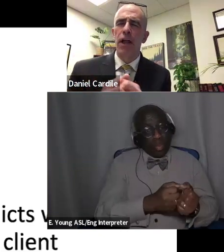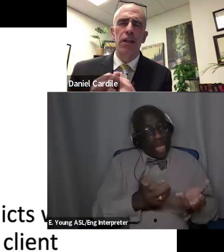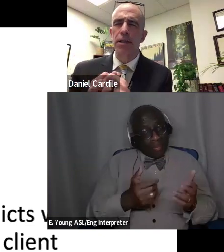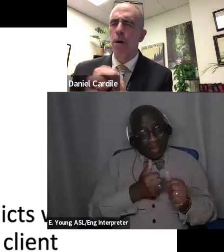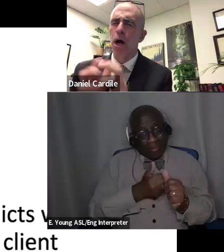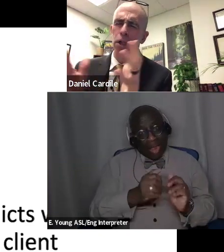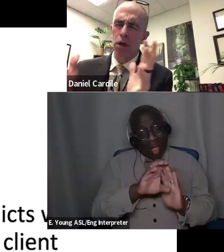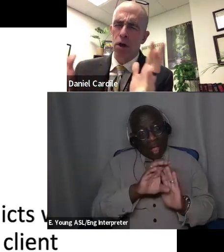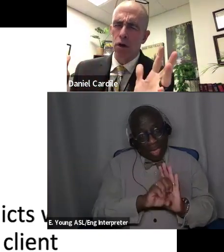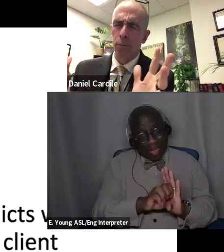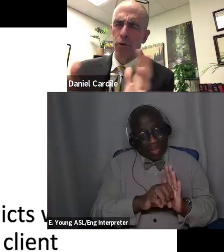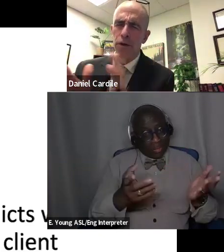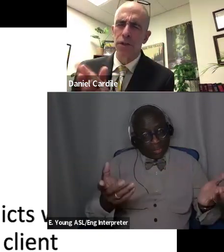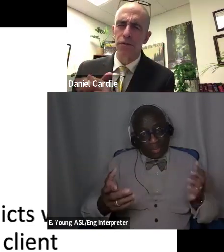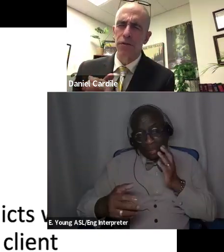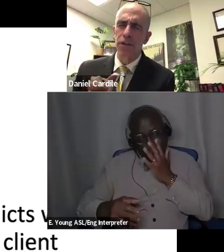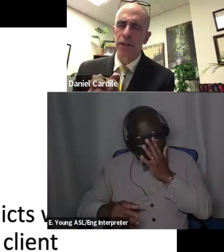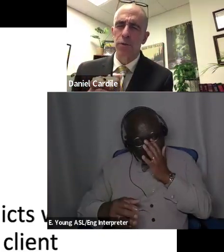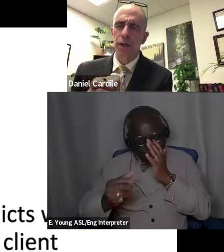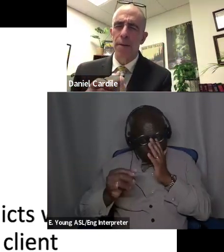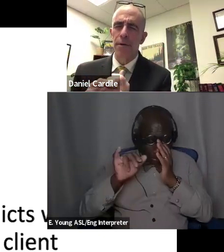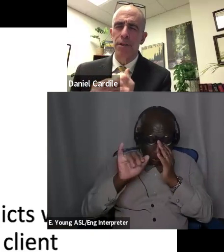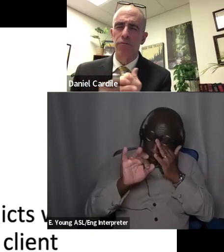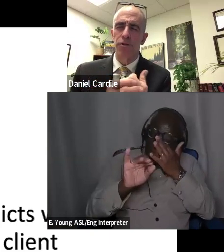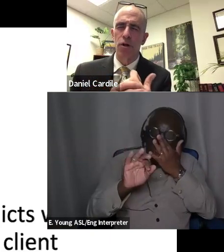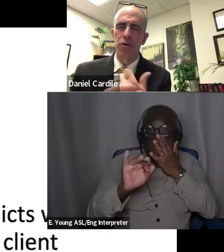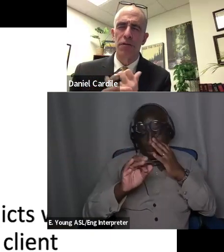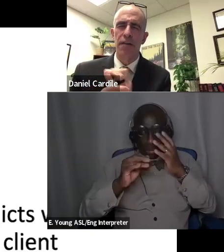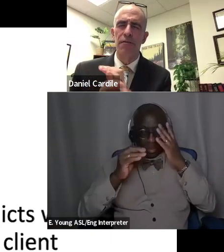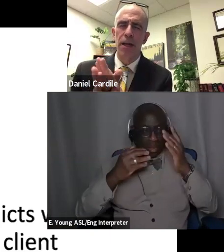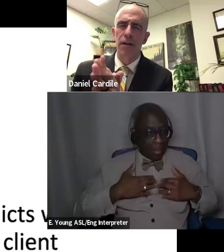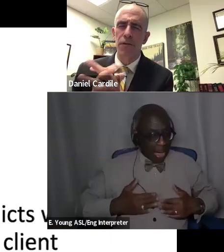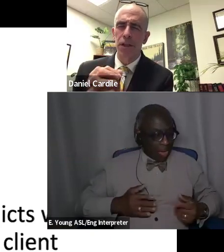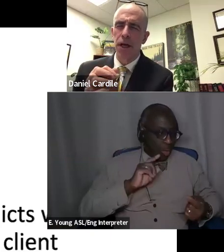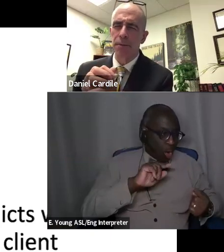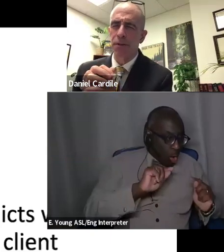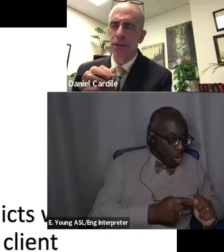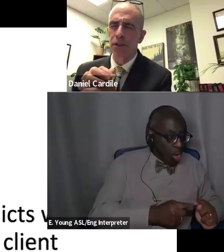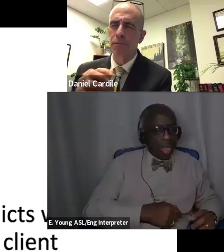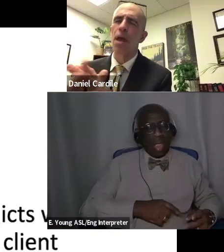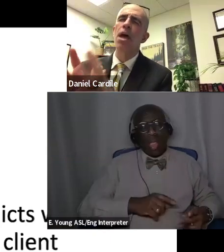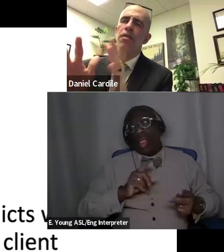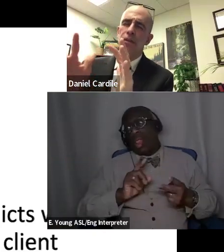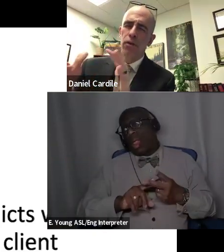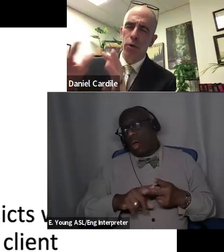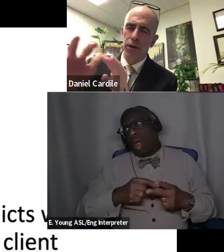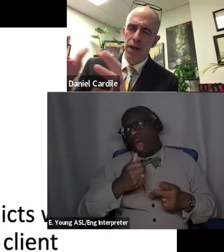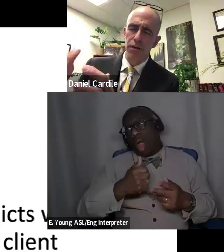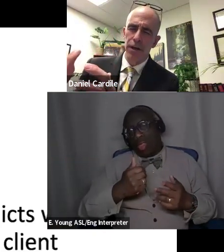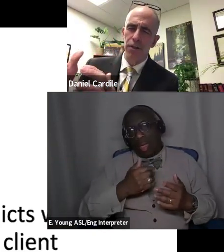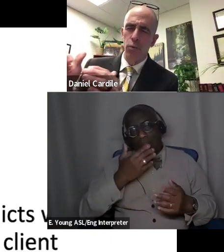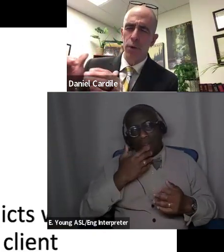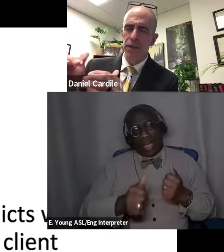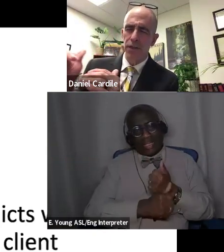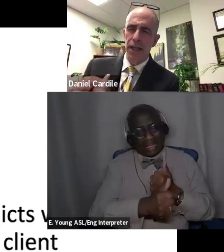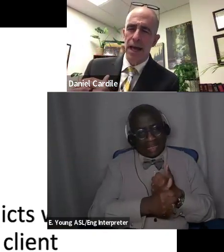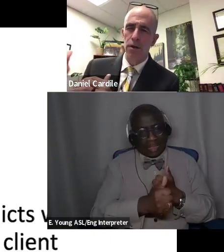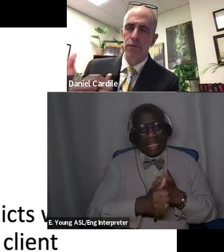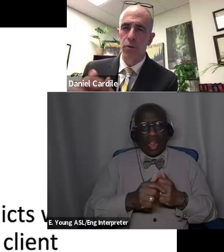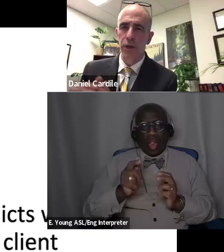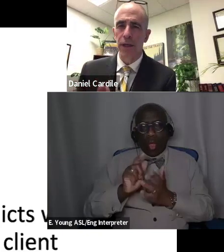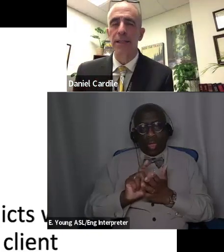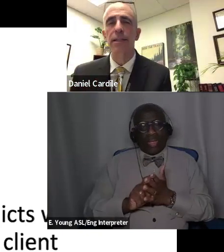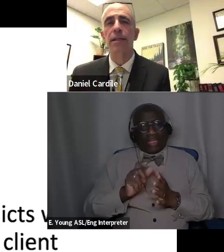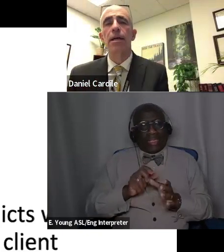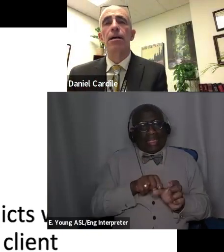If likely bodily harm or other serious things would happen as a result of advocating for the client's position, then the lawyer has various ways to get